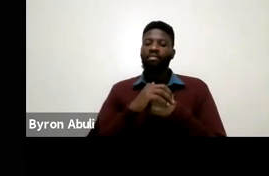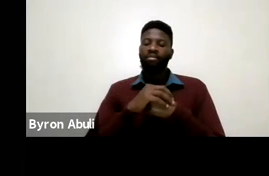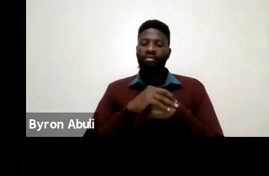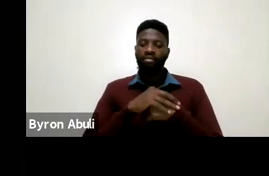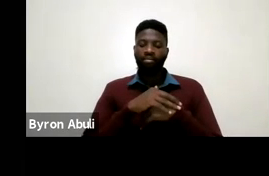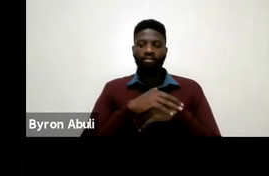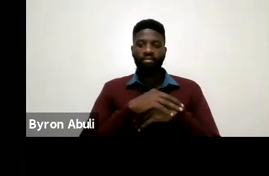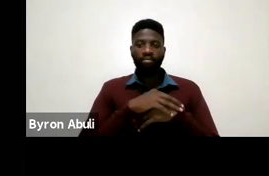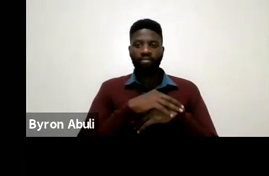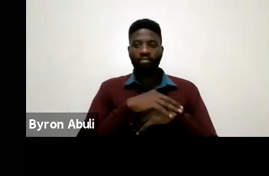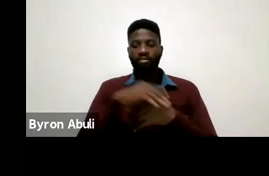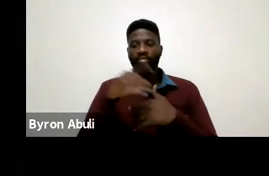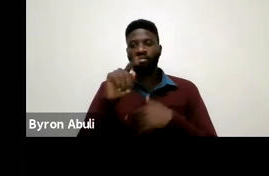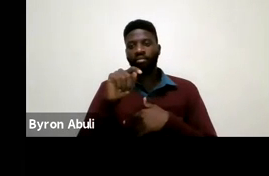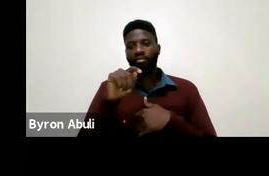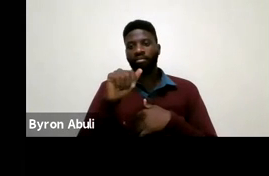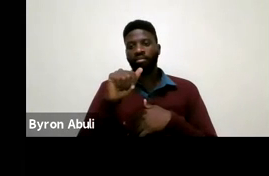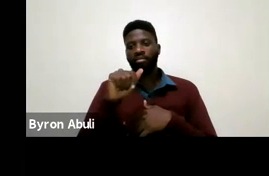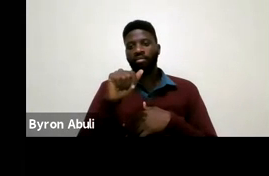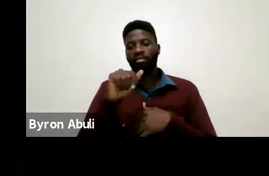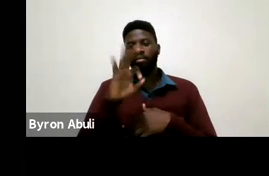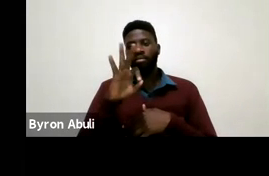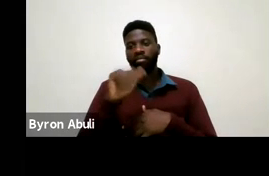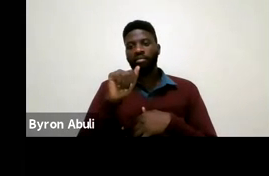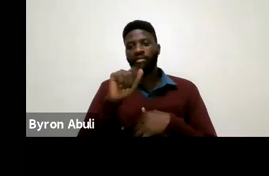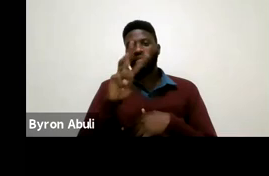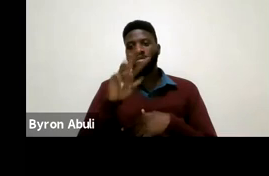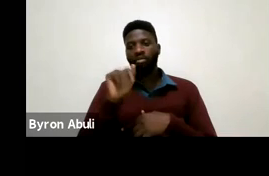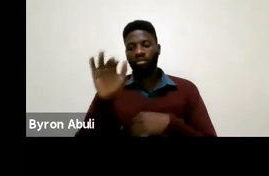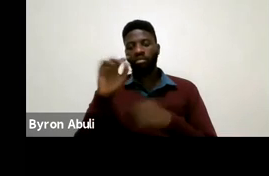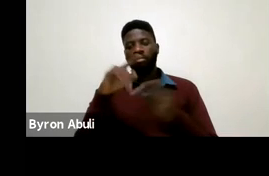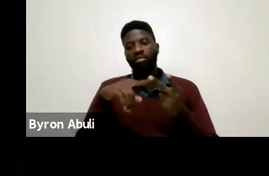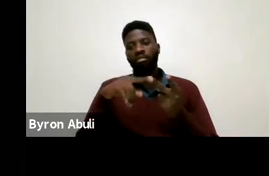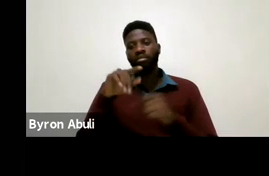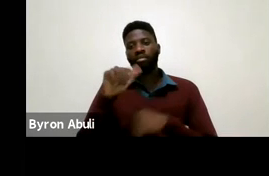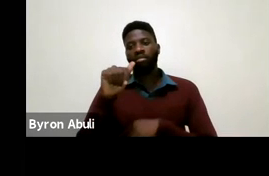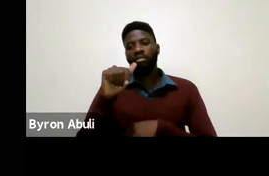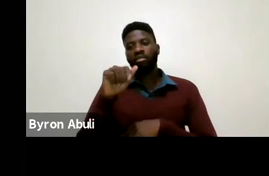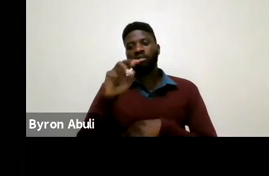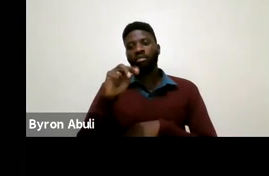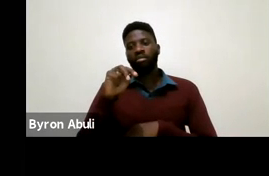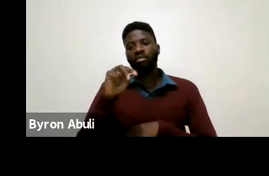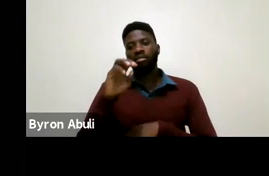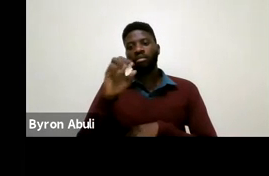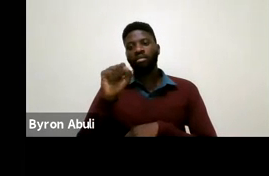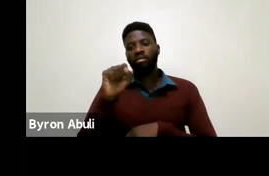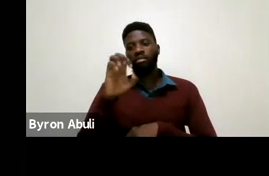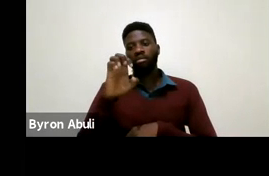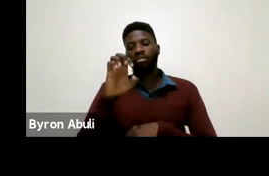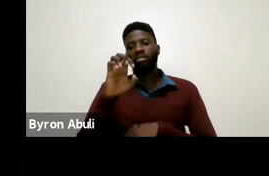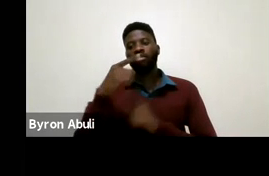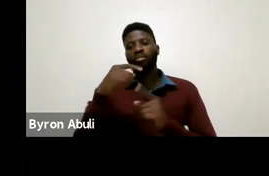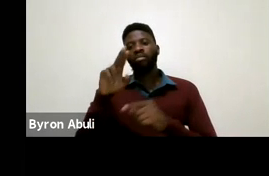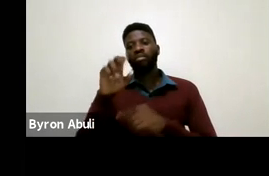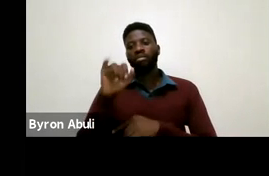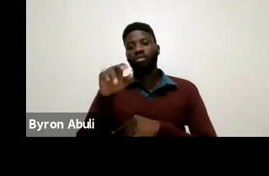Ask Tafazwa. There's also Amos Onyancha from USIU. Amos, are you